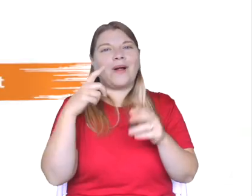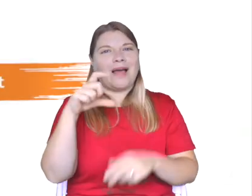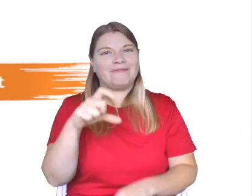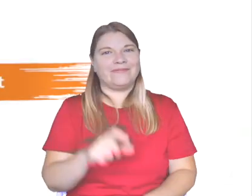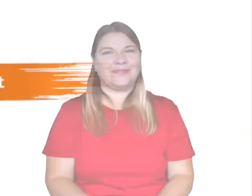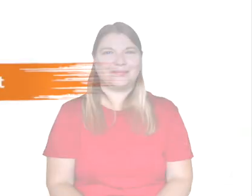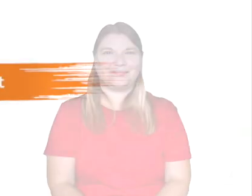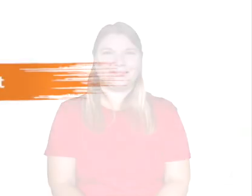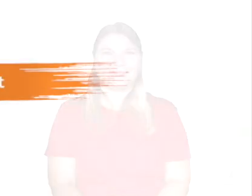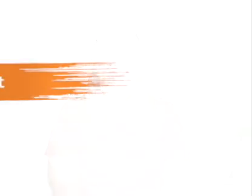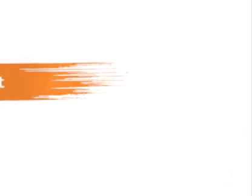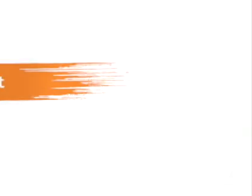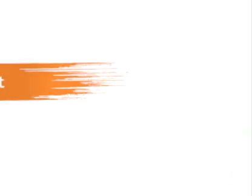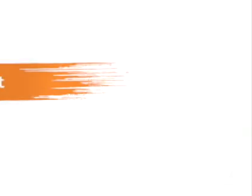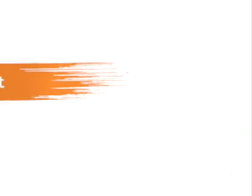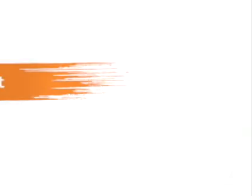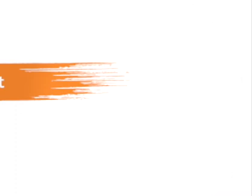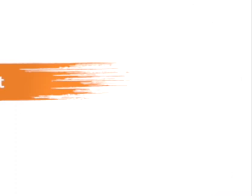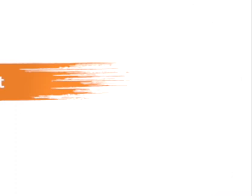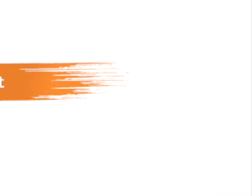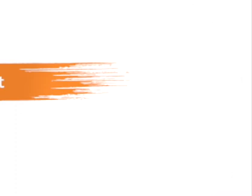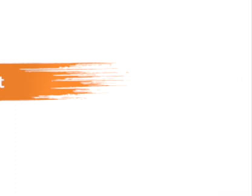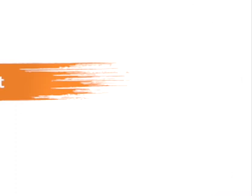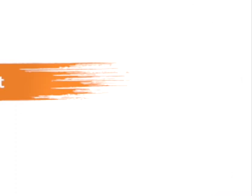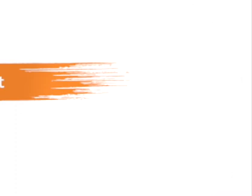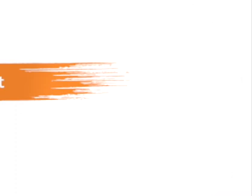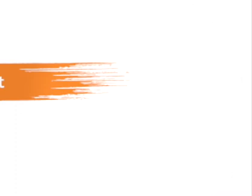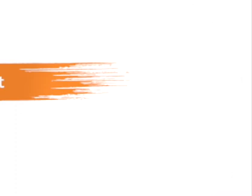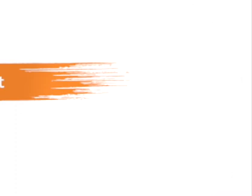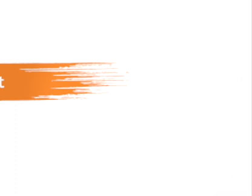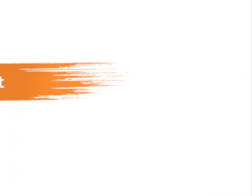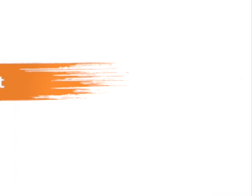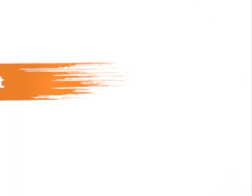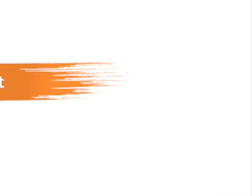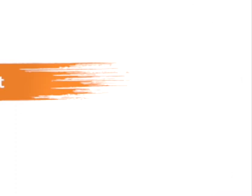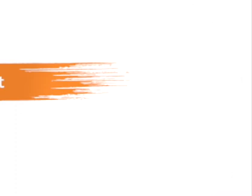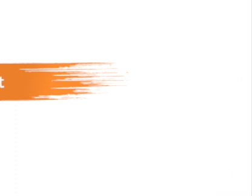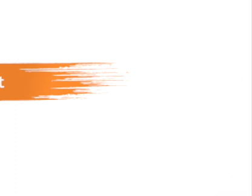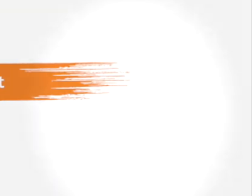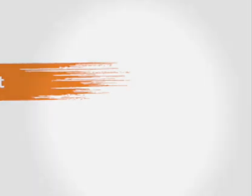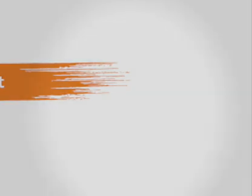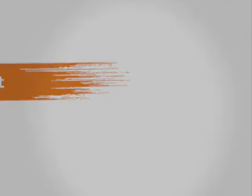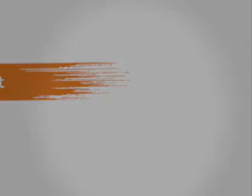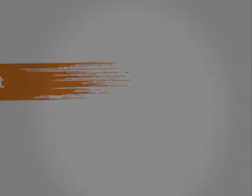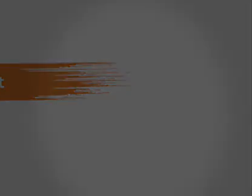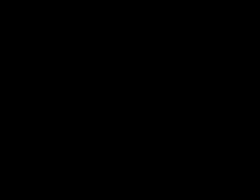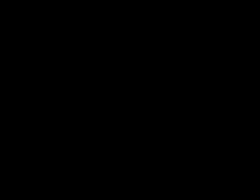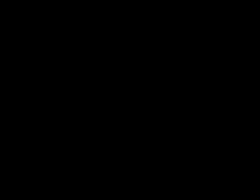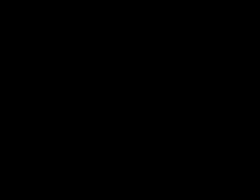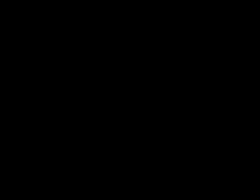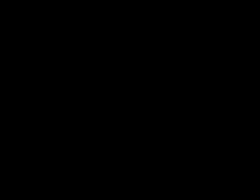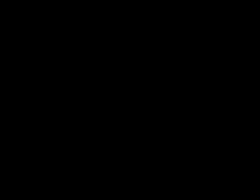Sense, connecting sight, sound, and life. No one left out of life, no matter what.